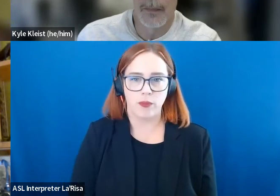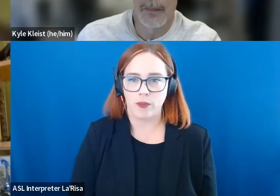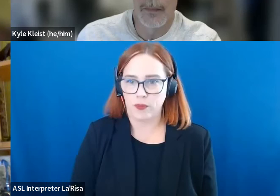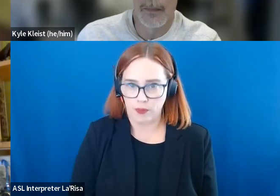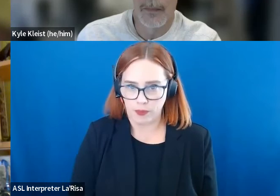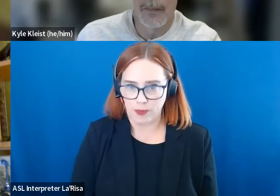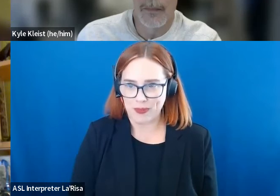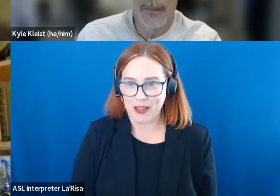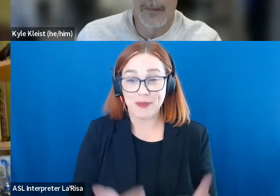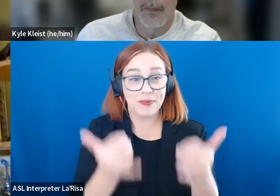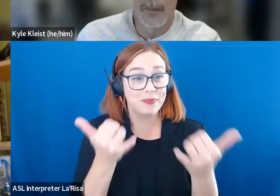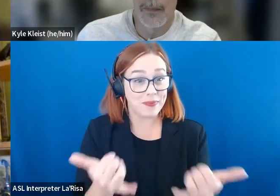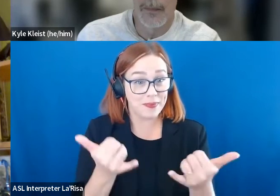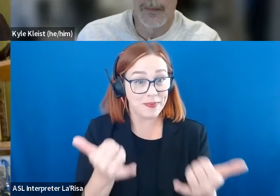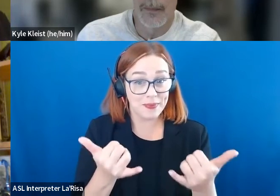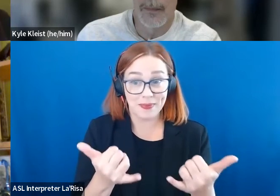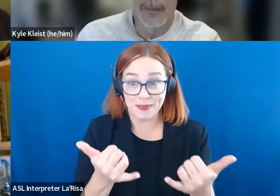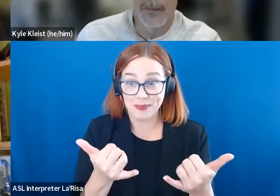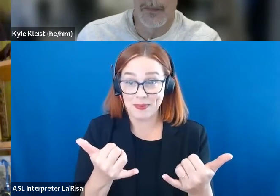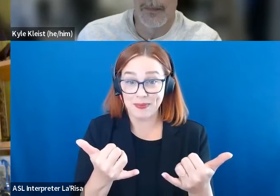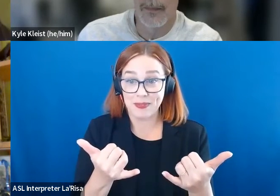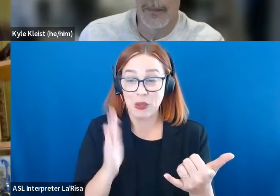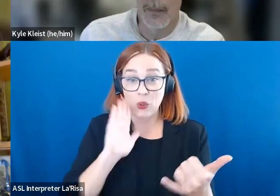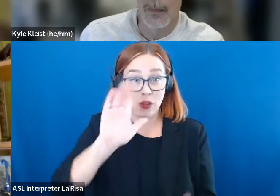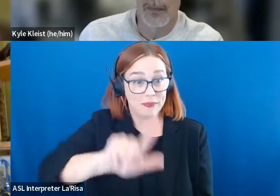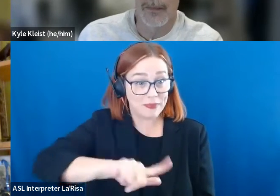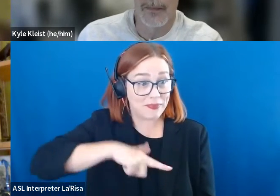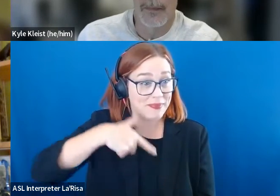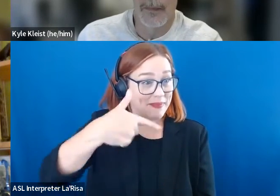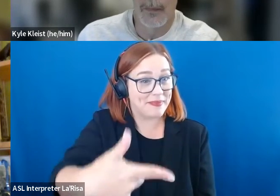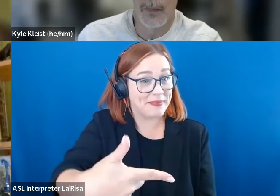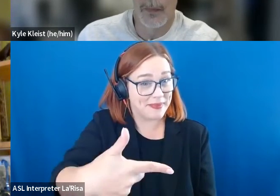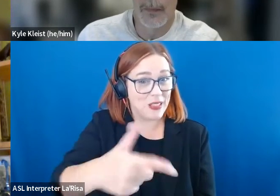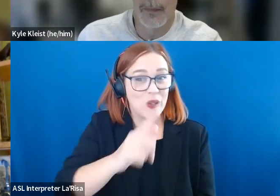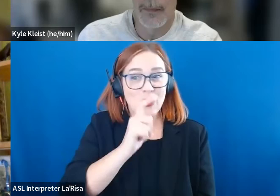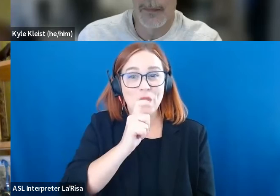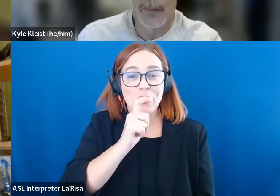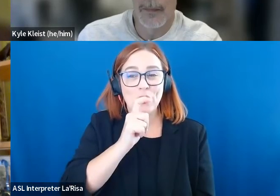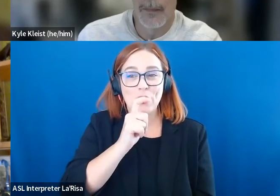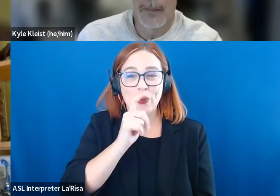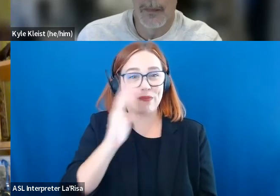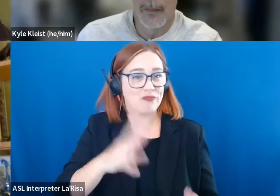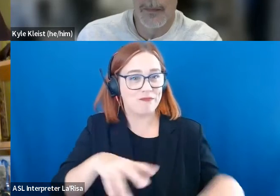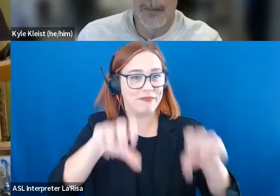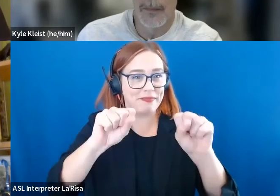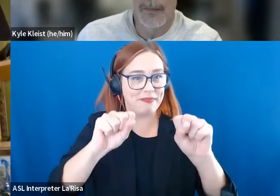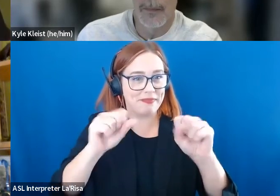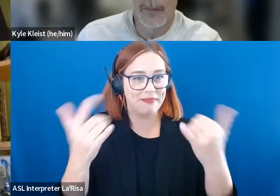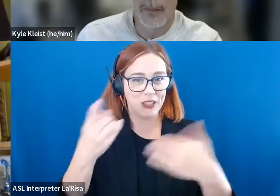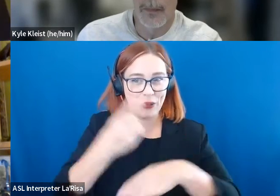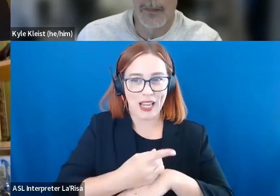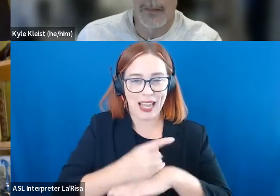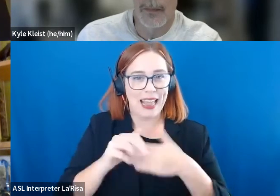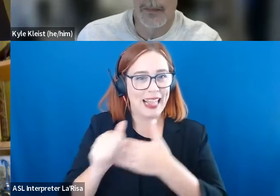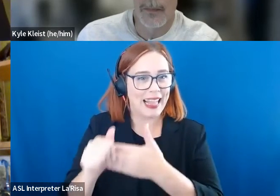With that, I want to get started by passing it off to our colleagues today who are joining us and leading this session on the